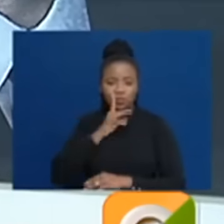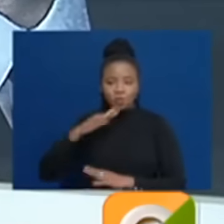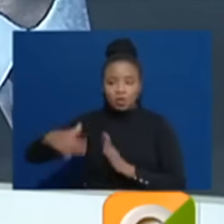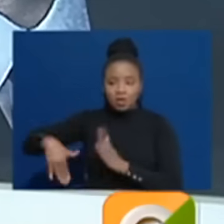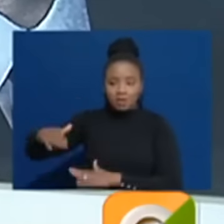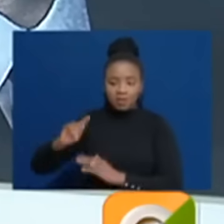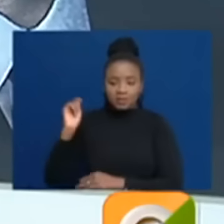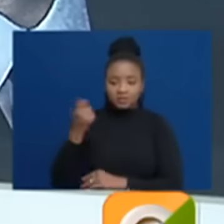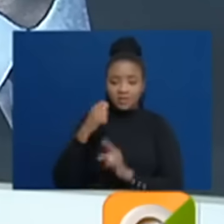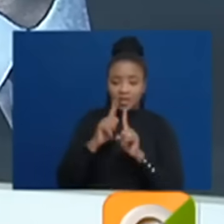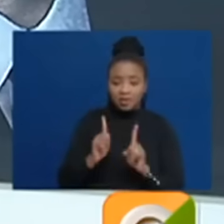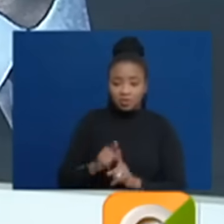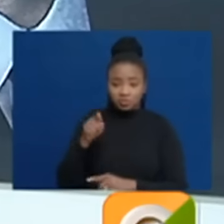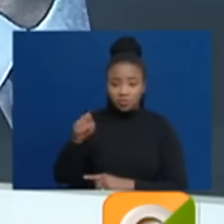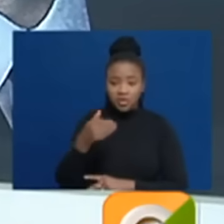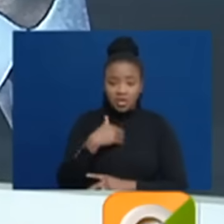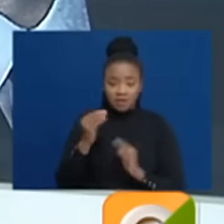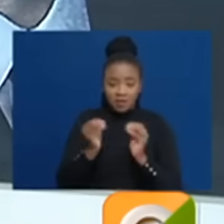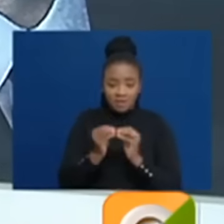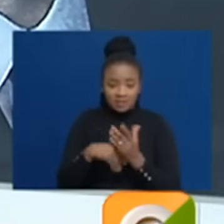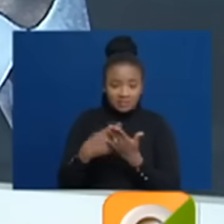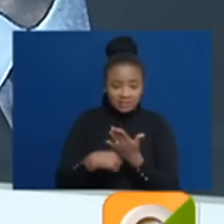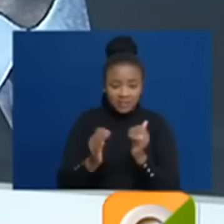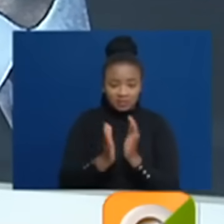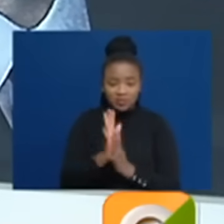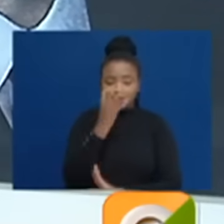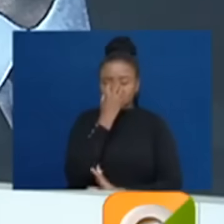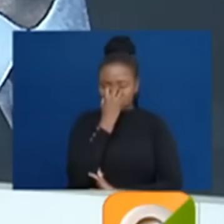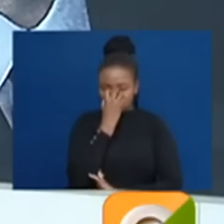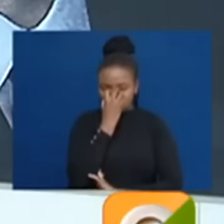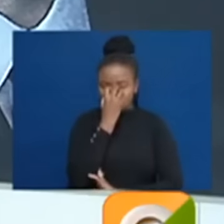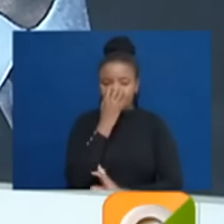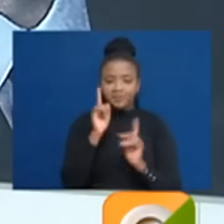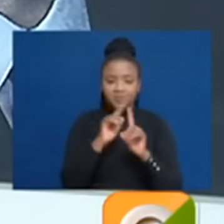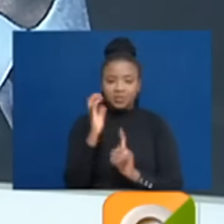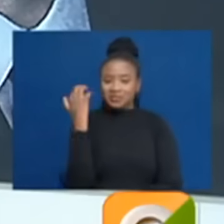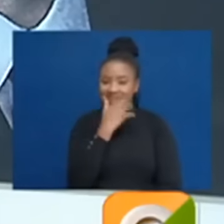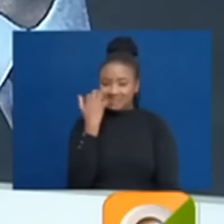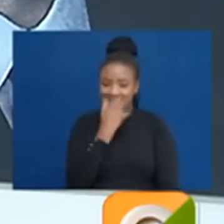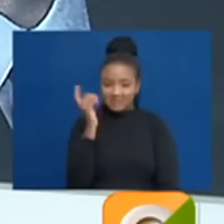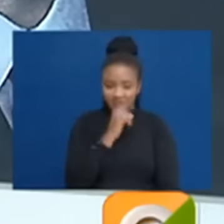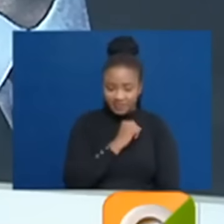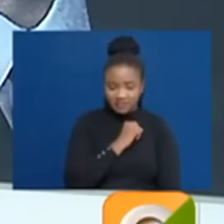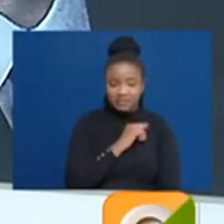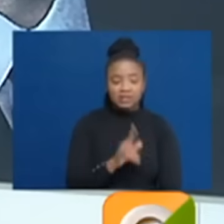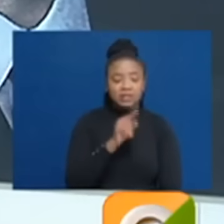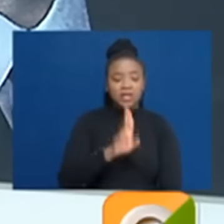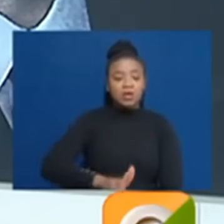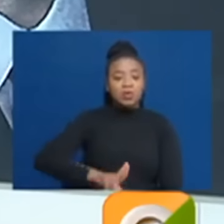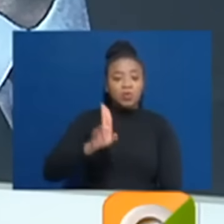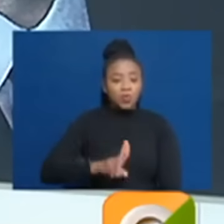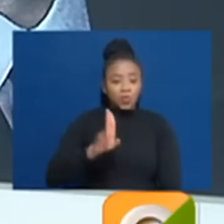year when he held talks with President William Ruto and Deputy President Rigathi Gachagua, retired President Uhuru Kenyatta,